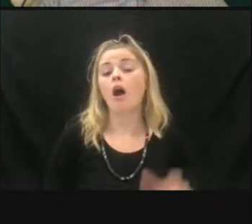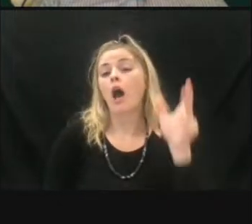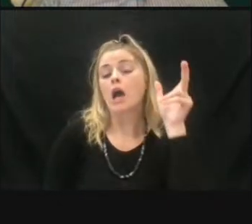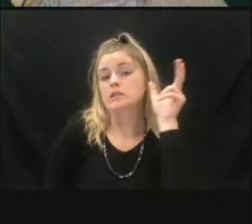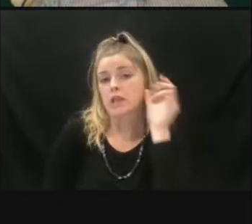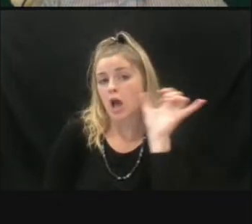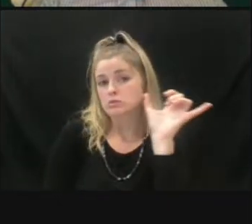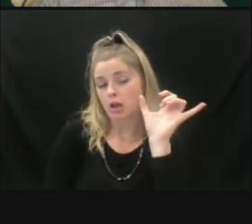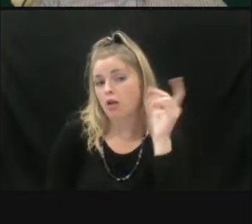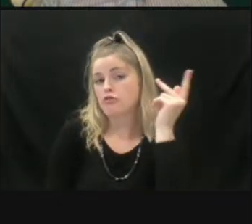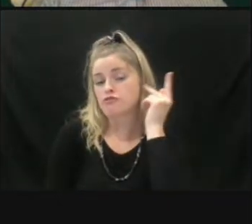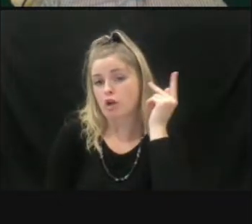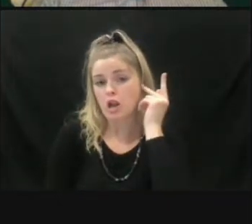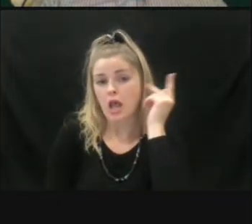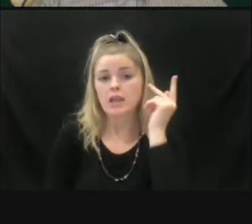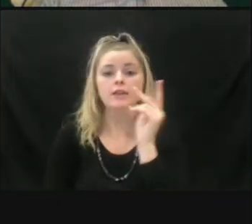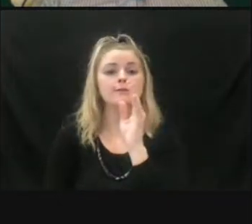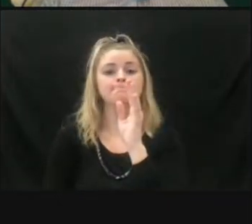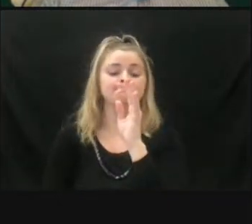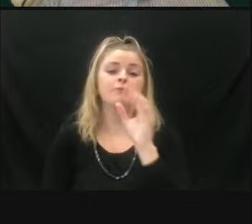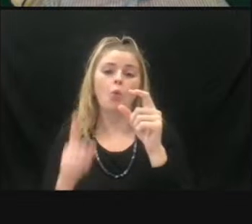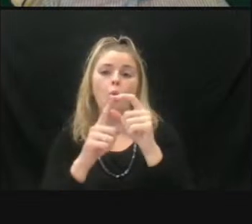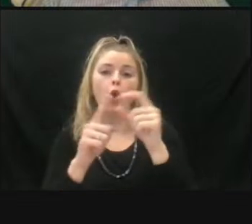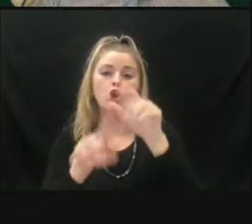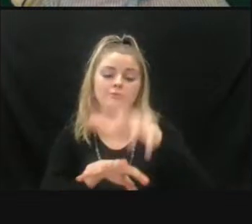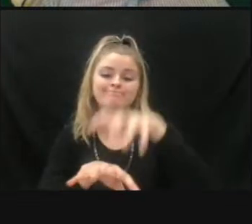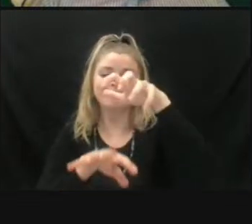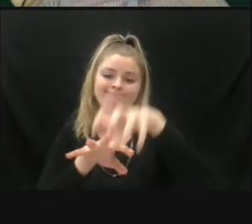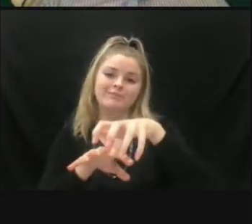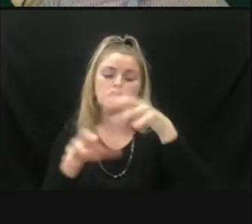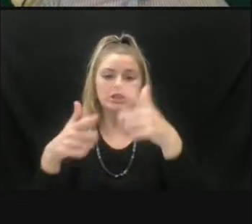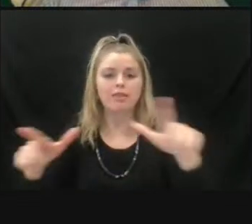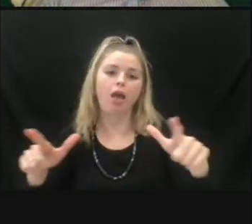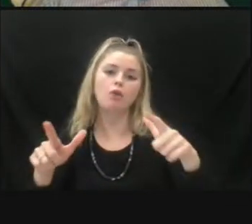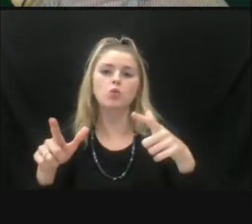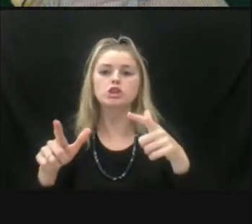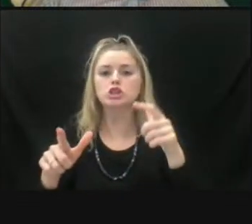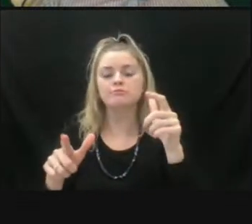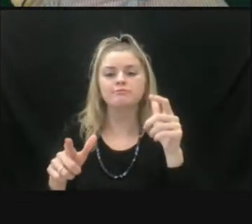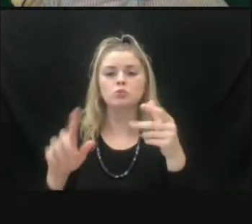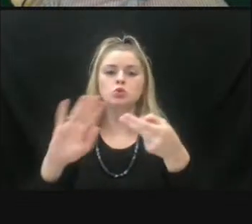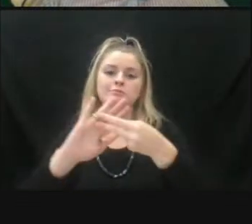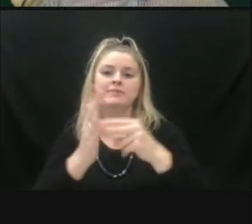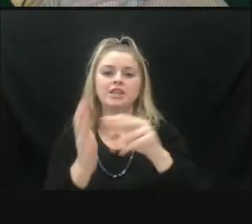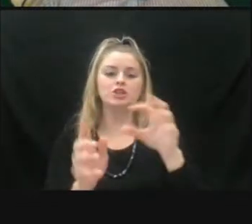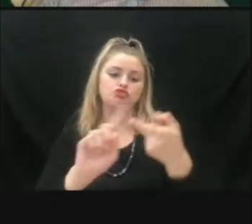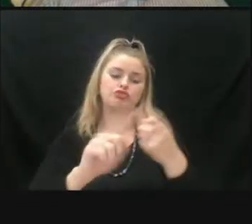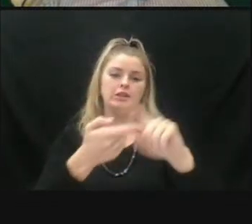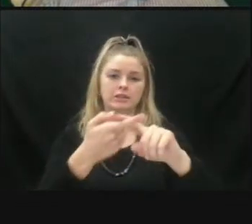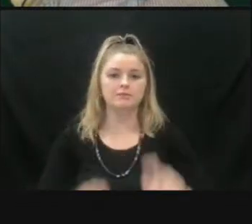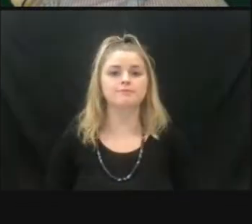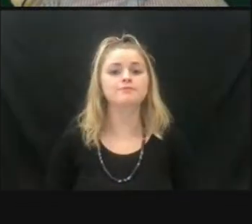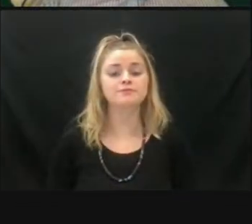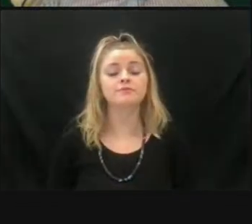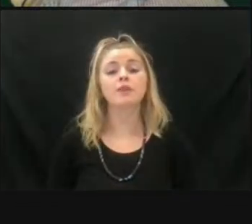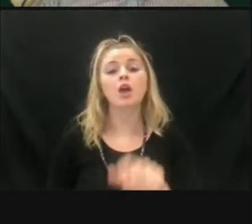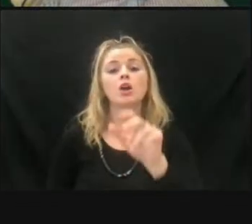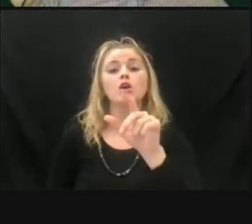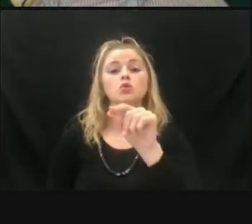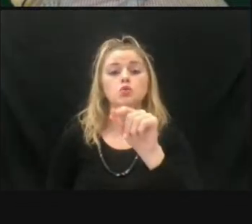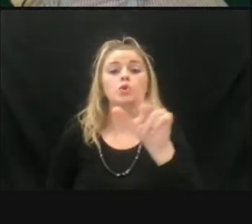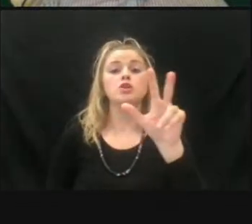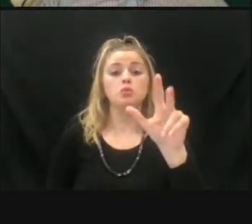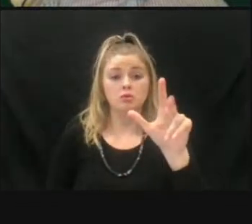phonetic pronunciation of the Algonkian word for friend. In late May of 2023, I was hired by Maryland